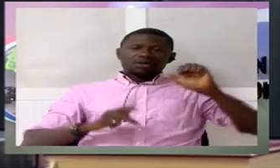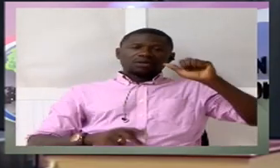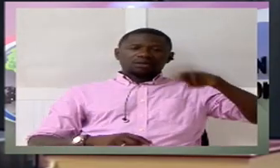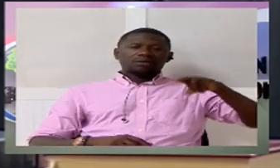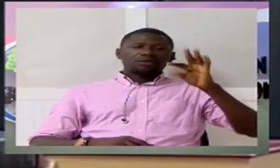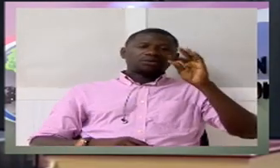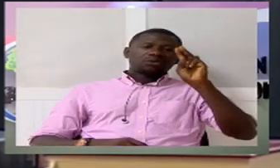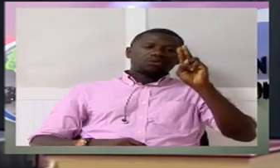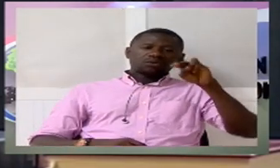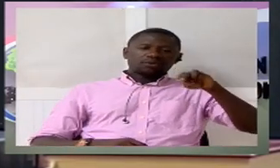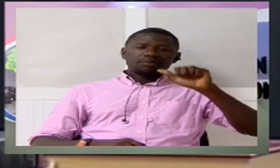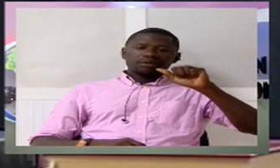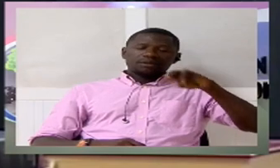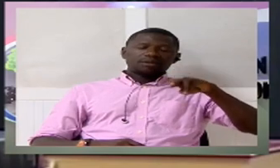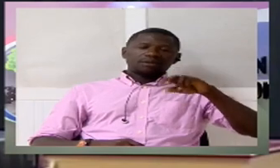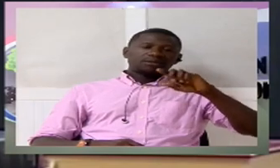to write to the